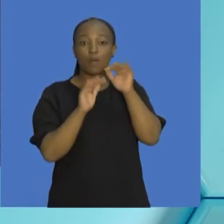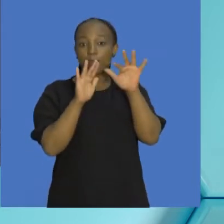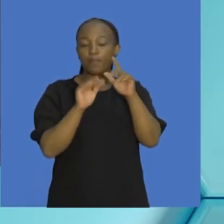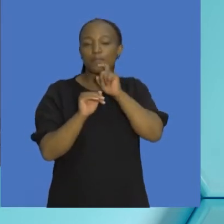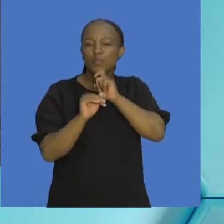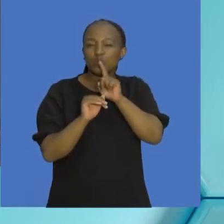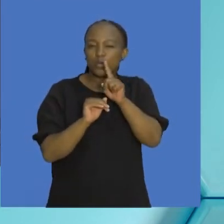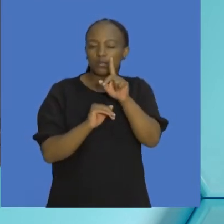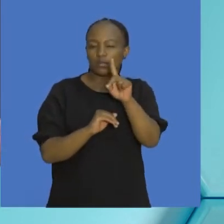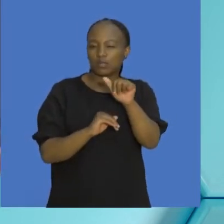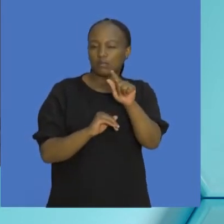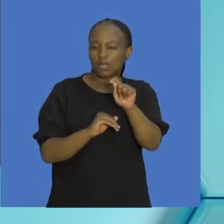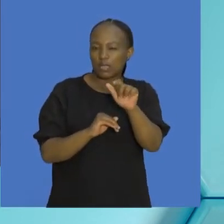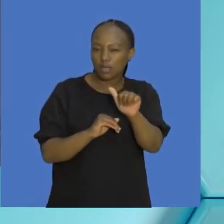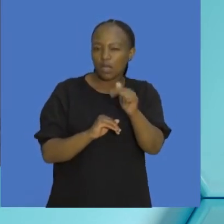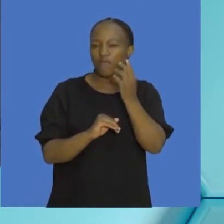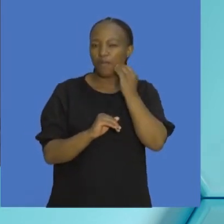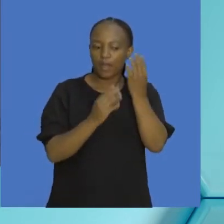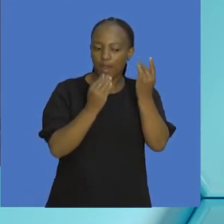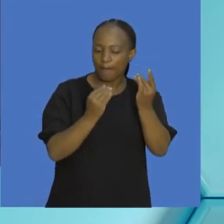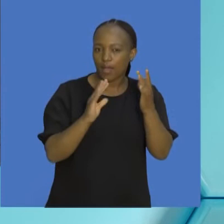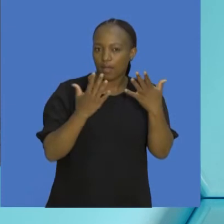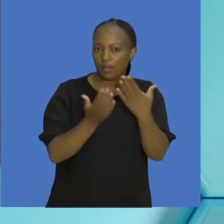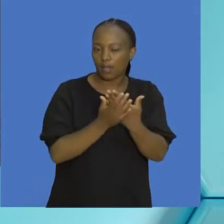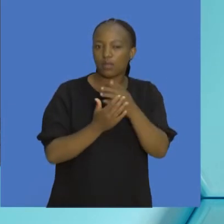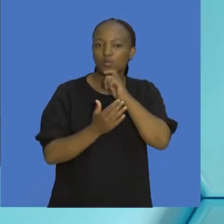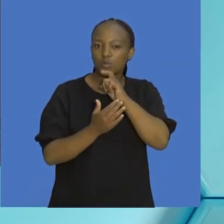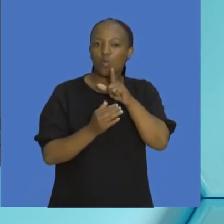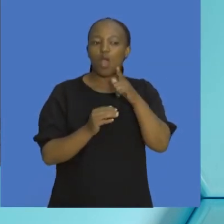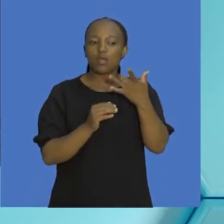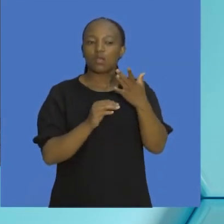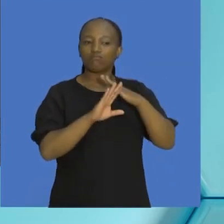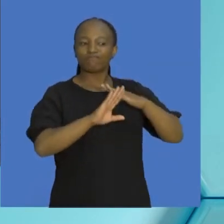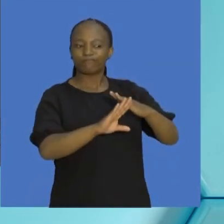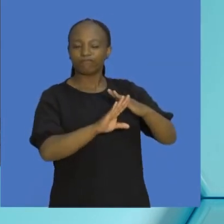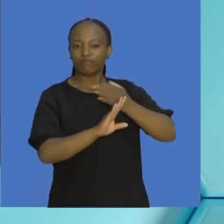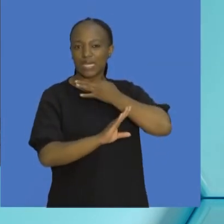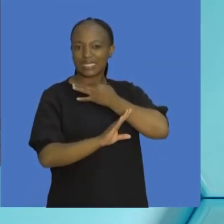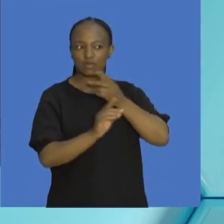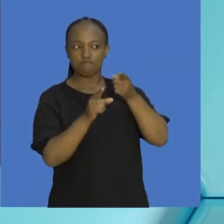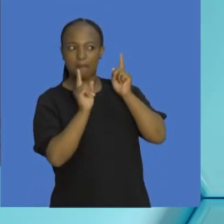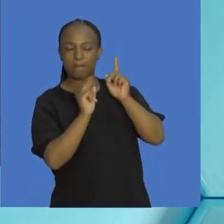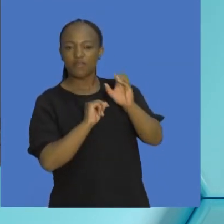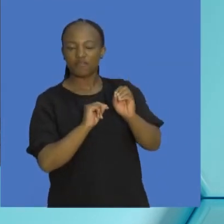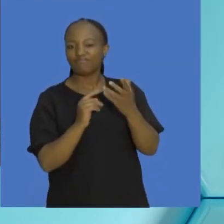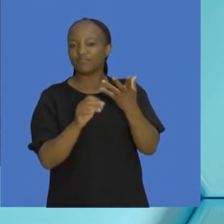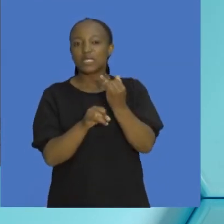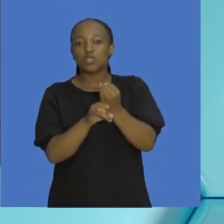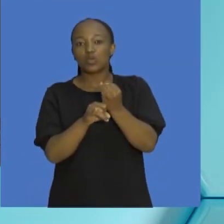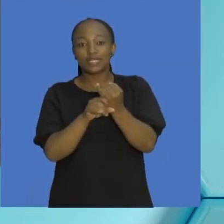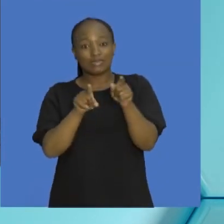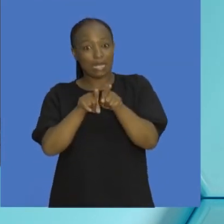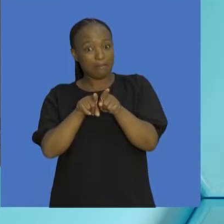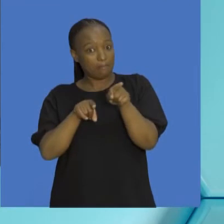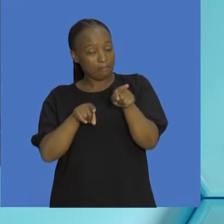using data, they're able to minimize risk. There's some insurance company that actually